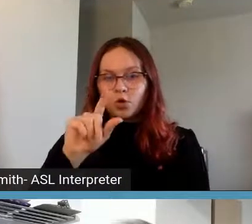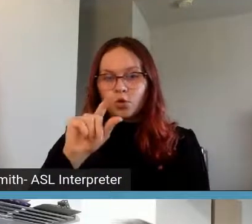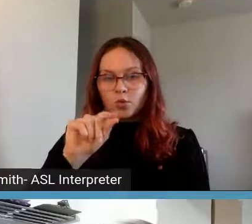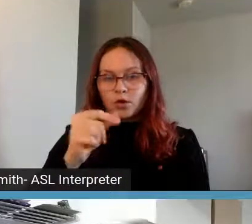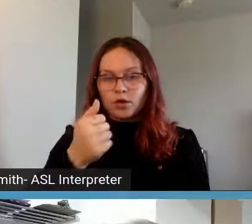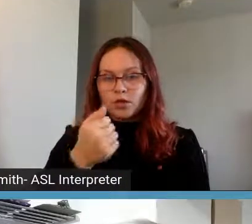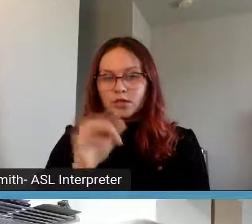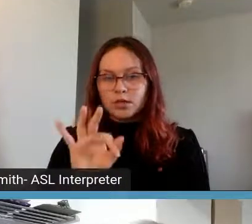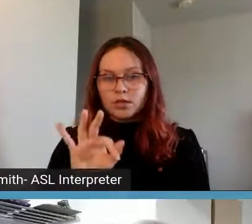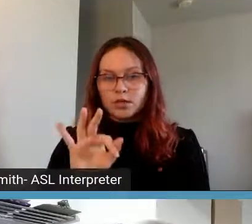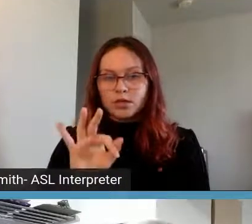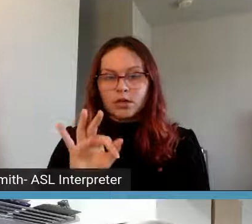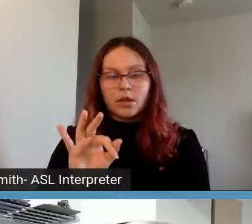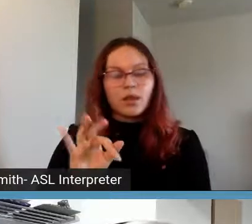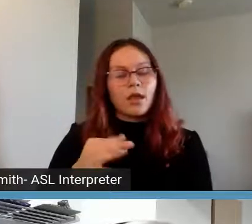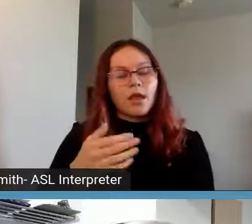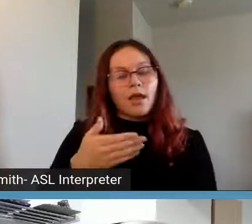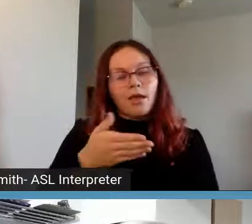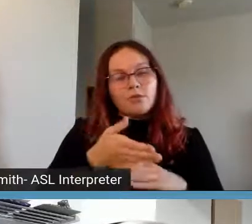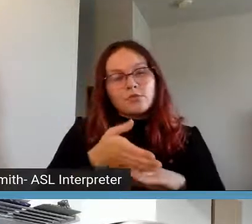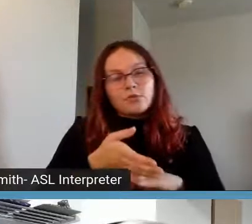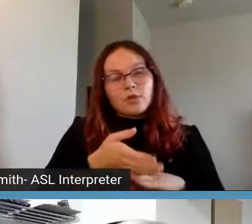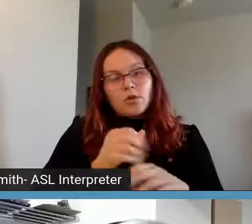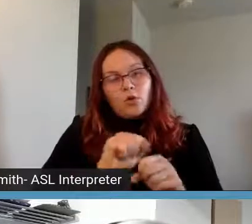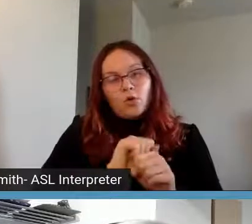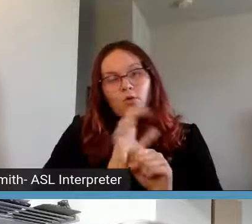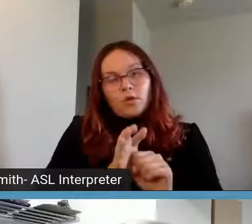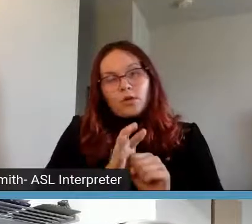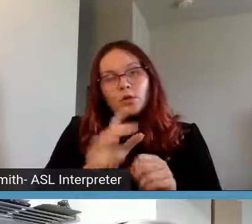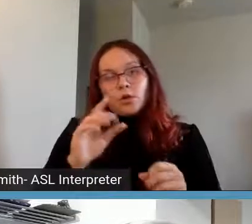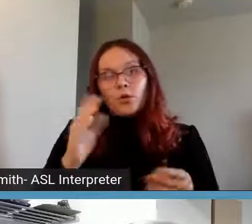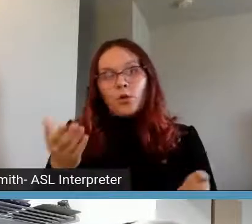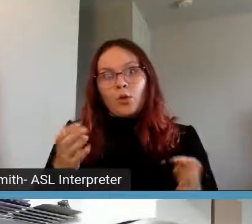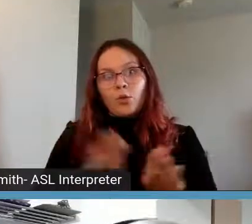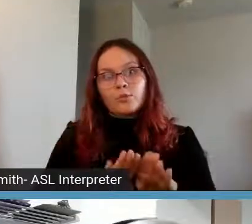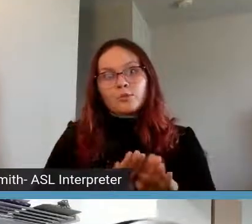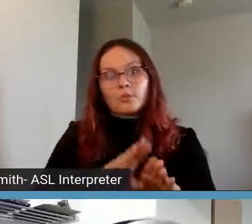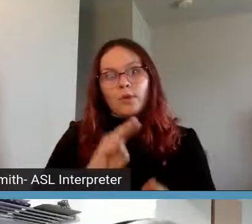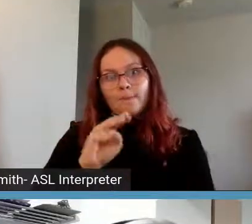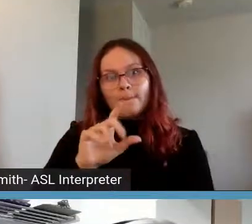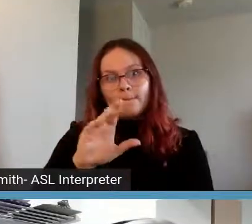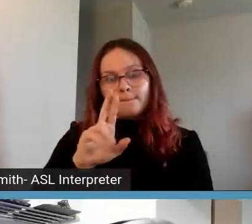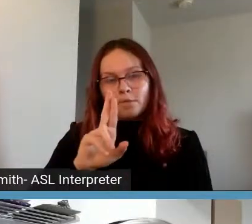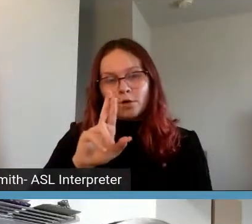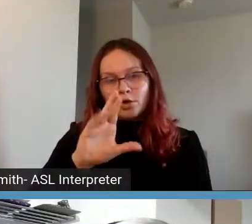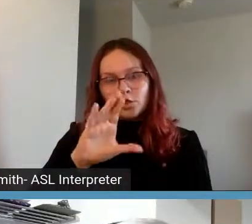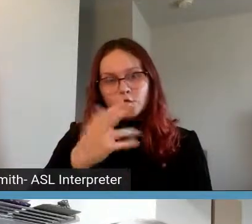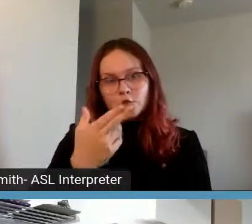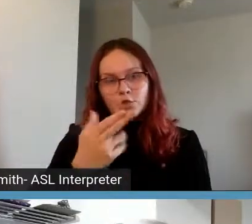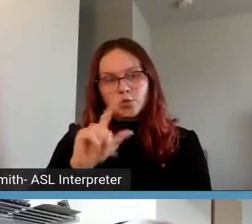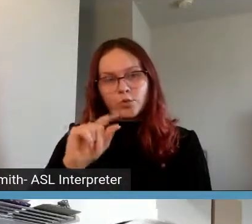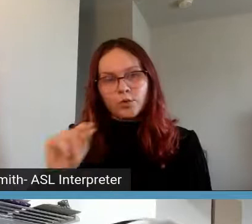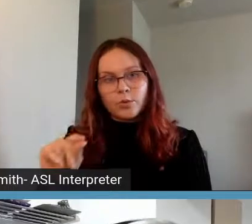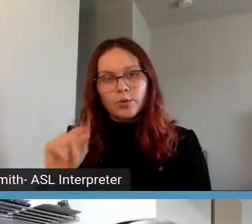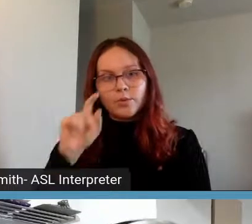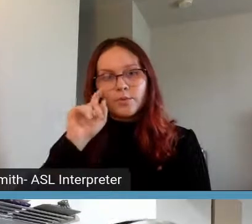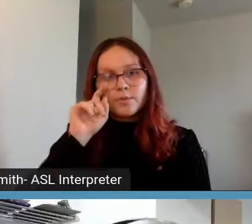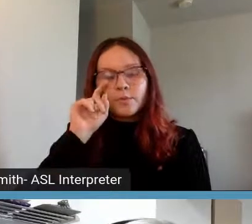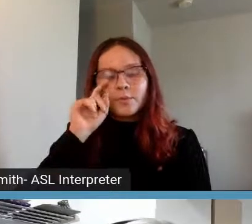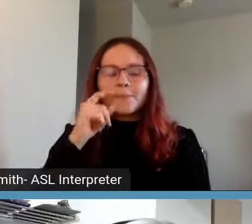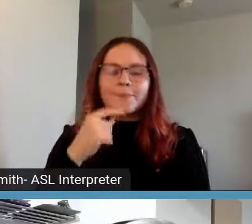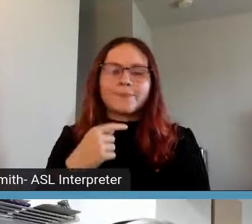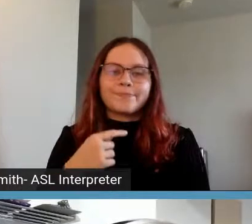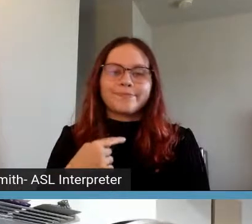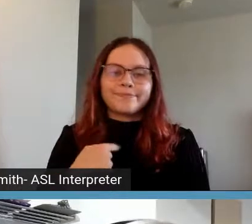2020, which was just so heartbreaking. But I think that, as I said, we had this sort of already